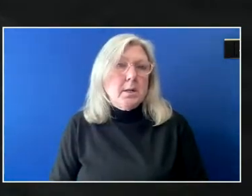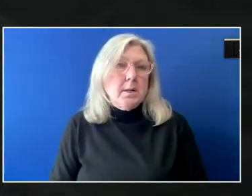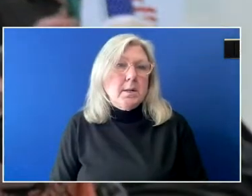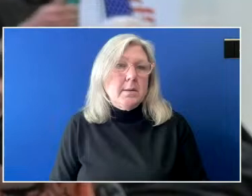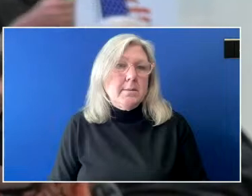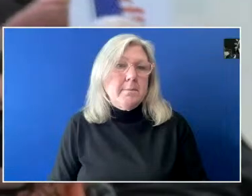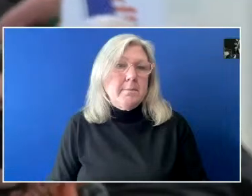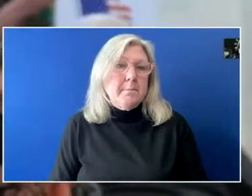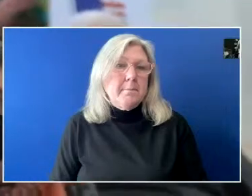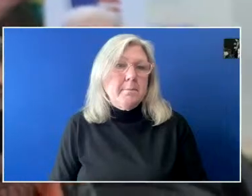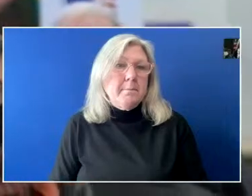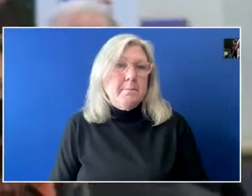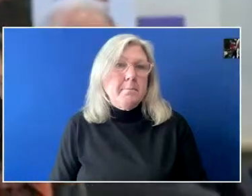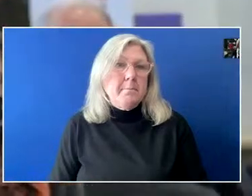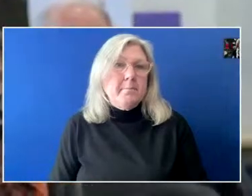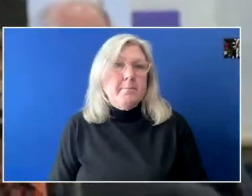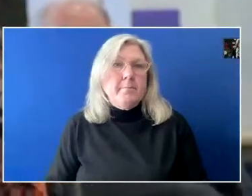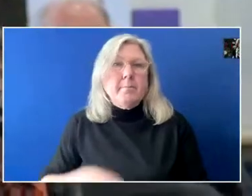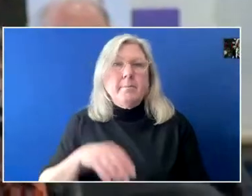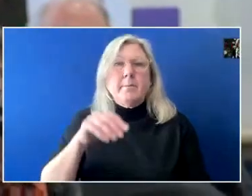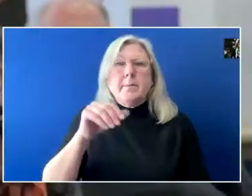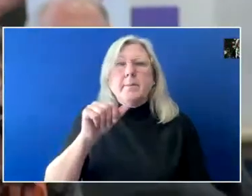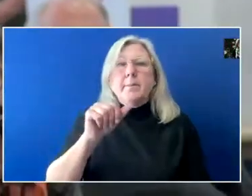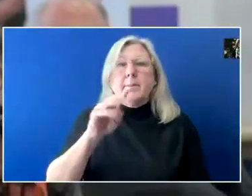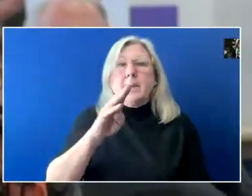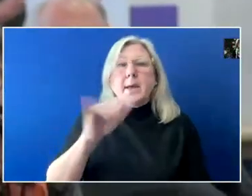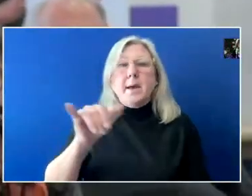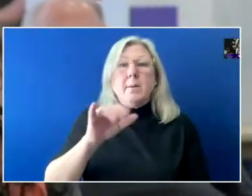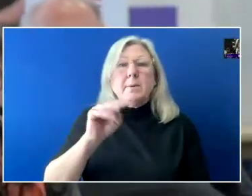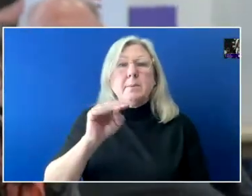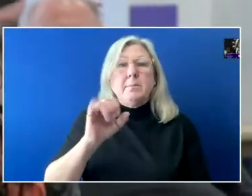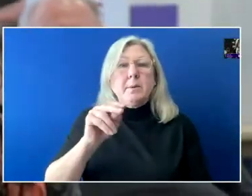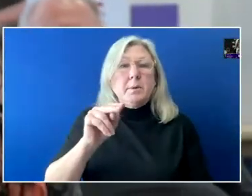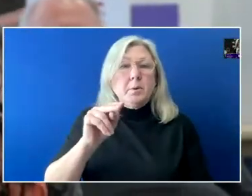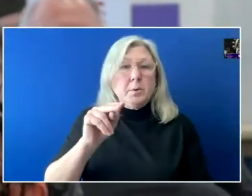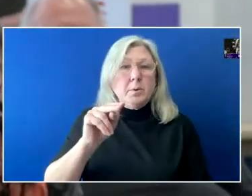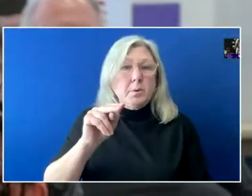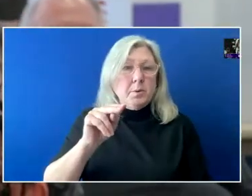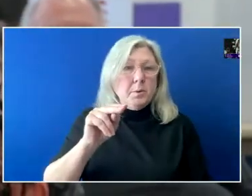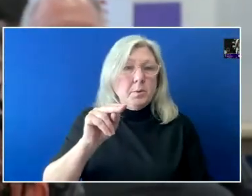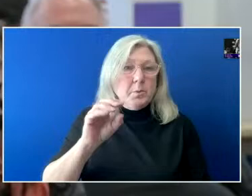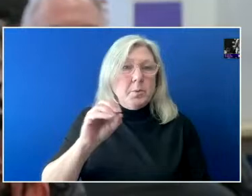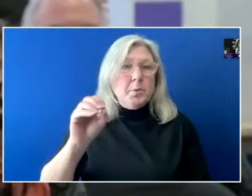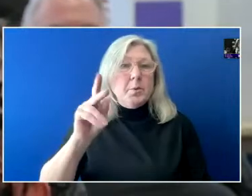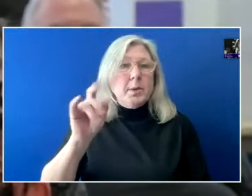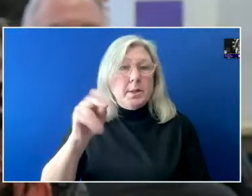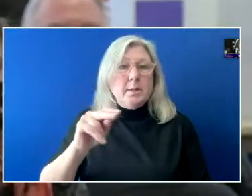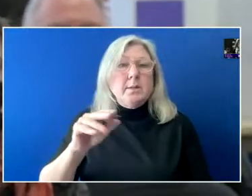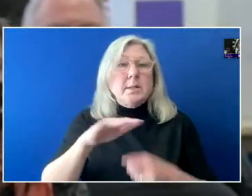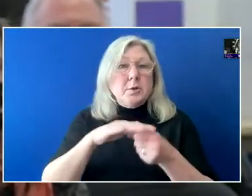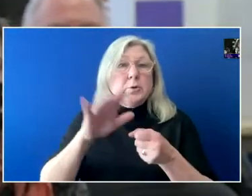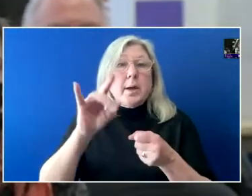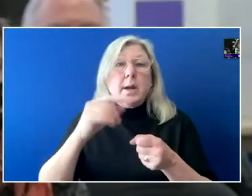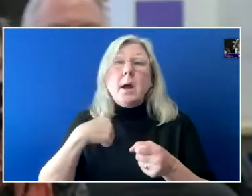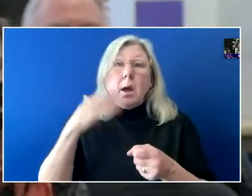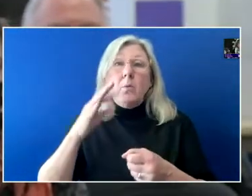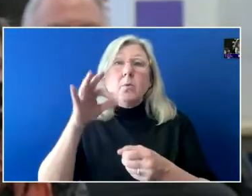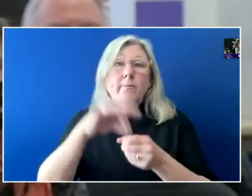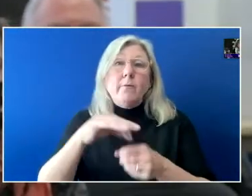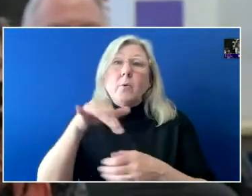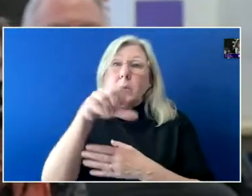manukan Abby manukan District 8 um I will will be voting yes in favor of this amendment